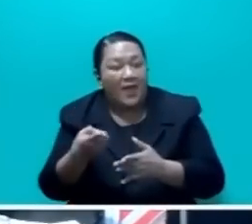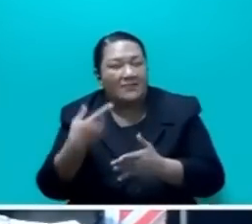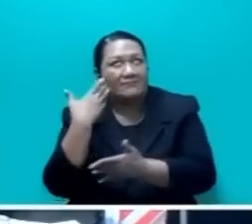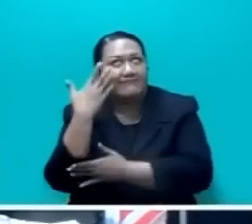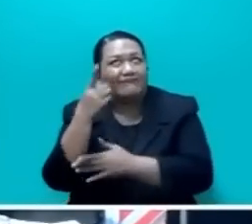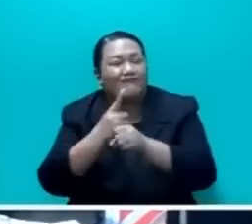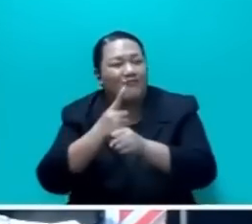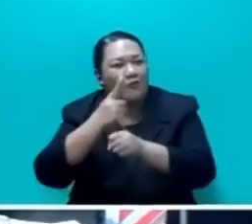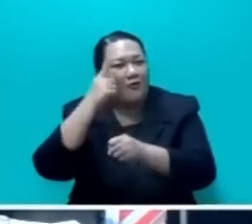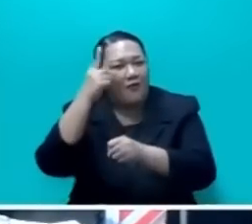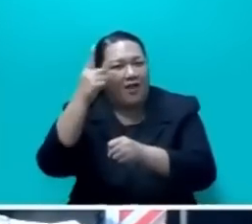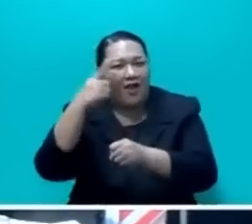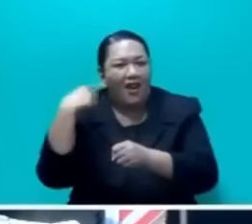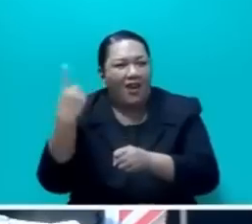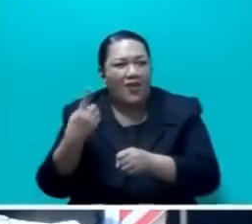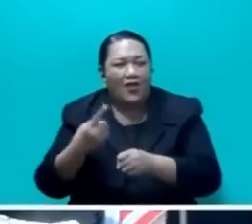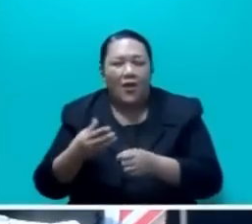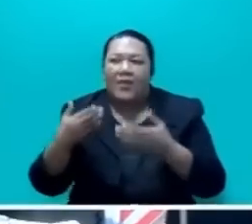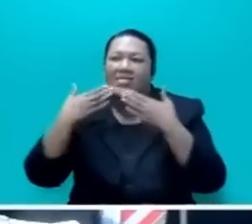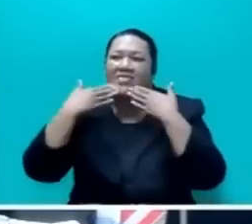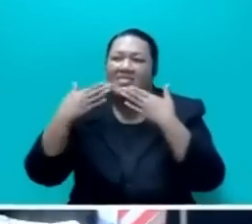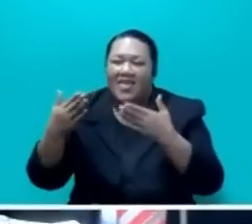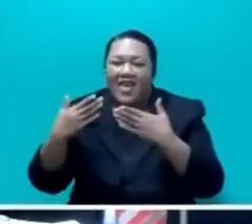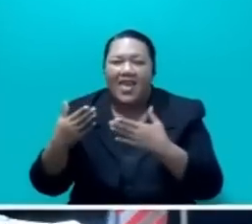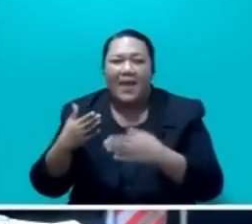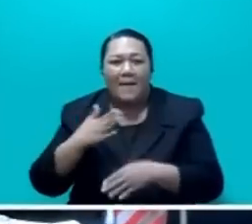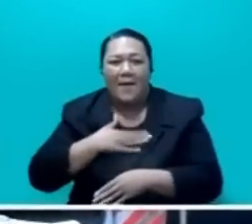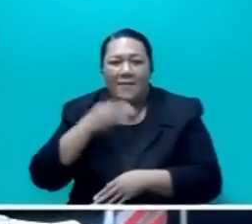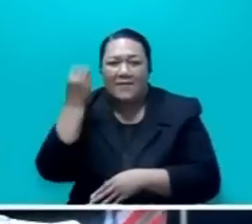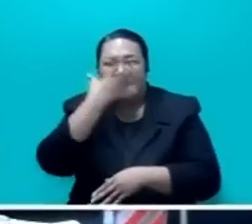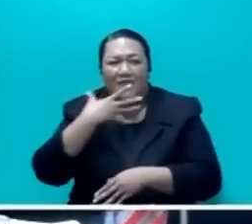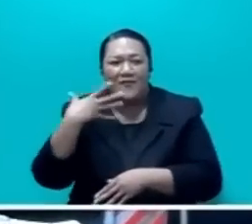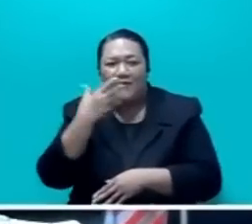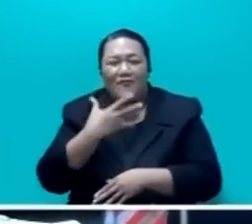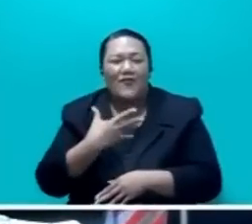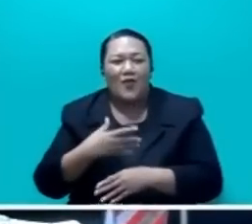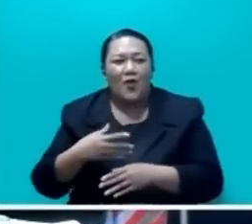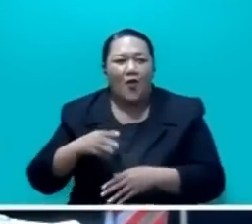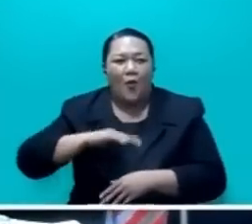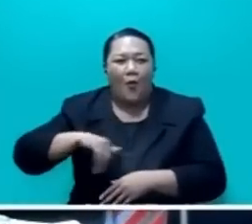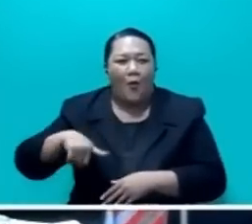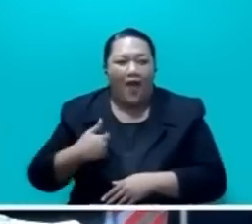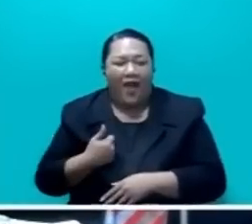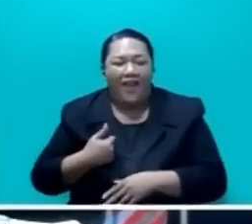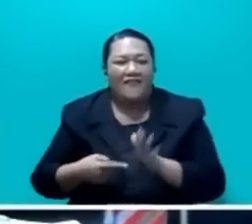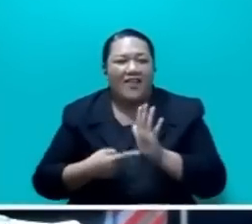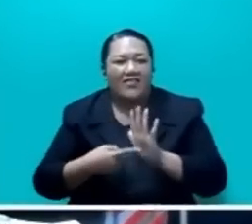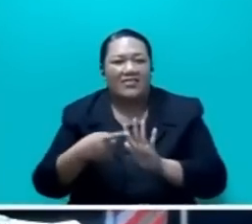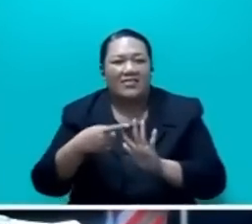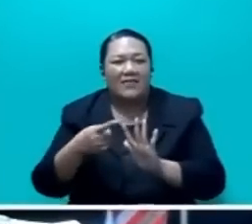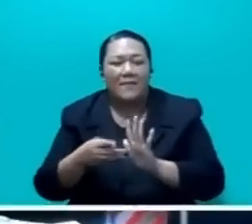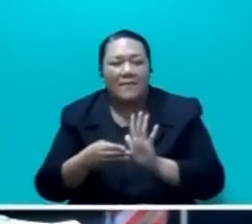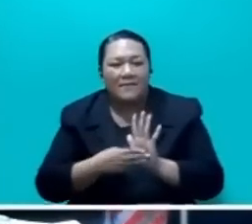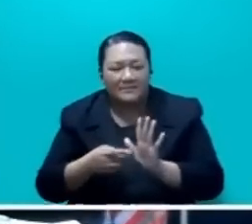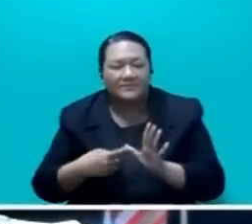family, my beautiful wife, sitting in the gallery, Pamela Turaga.